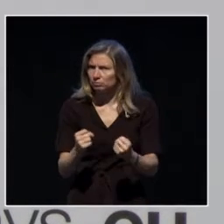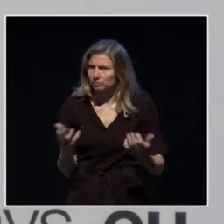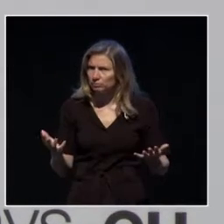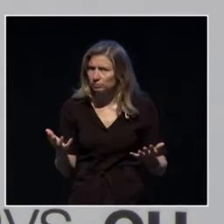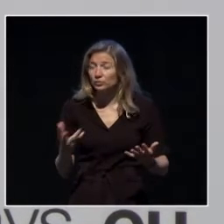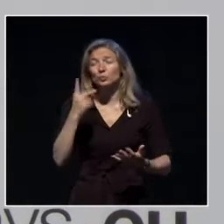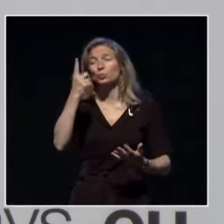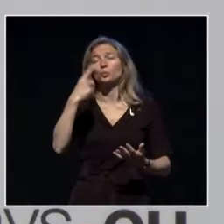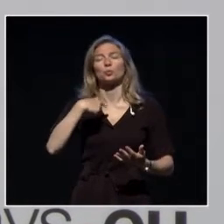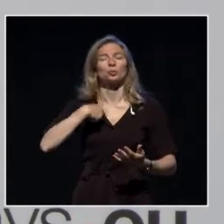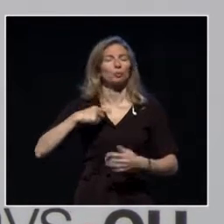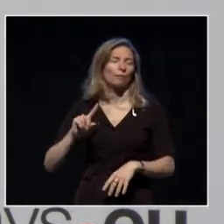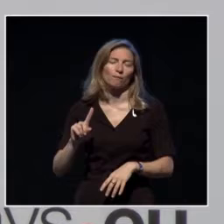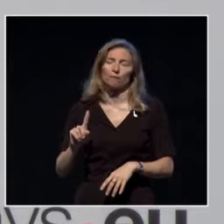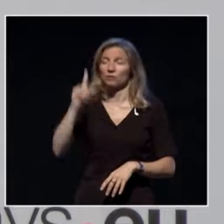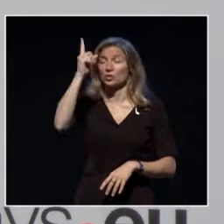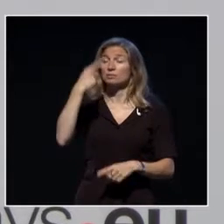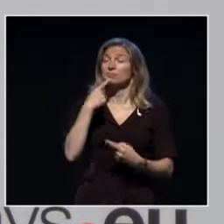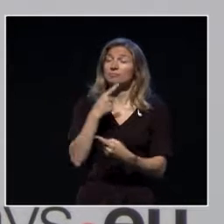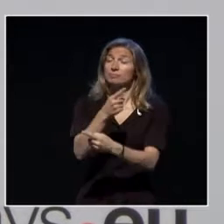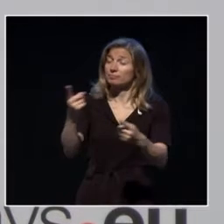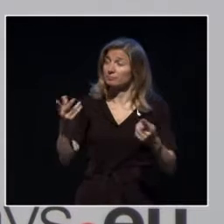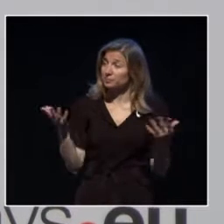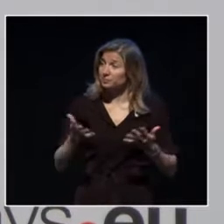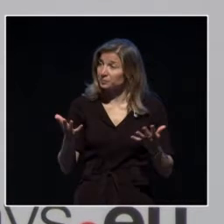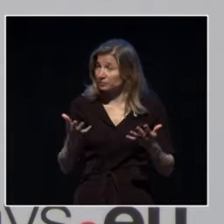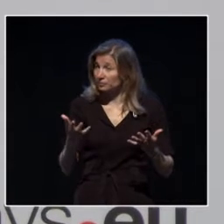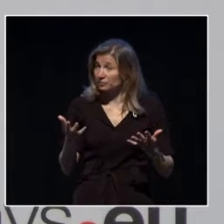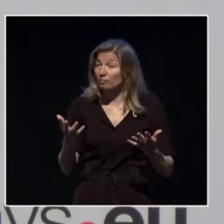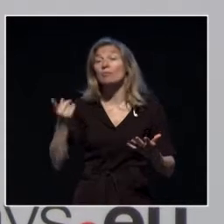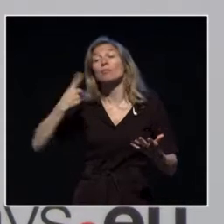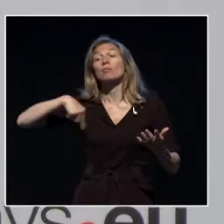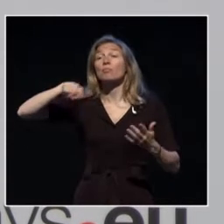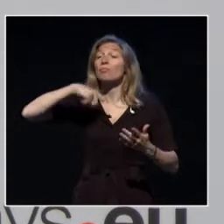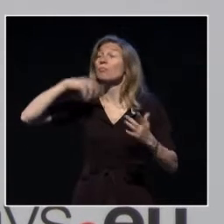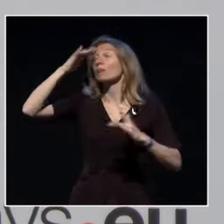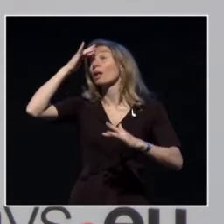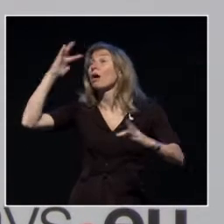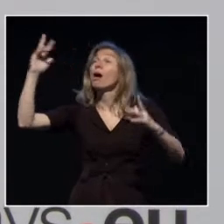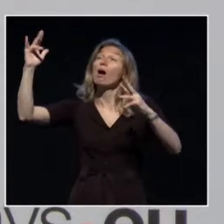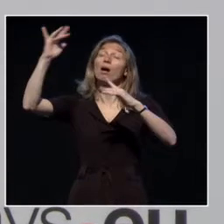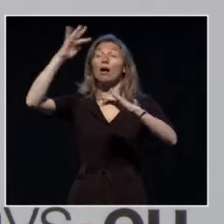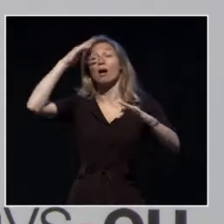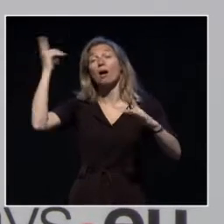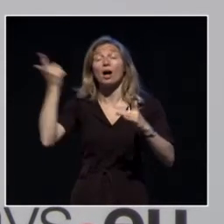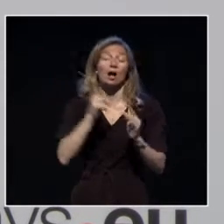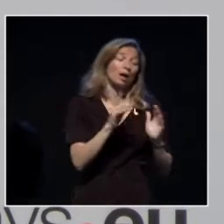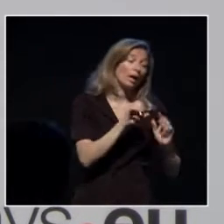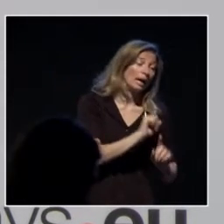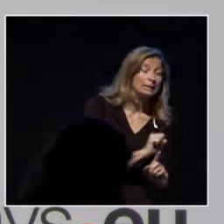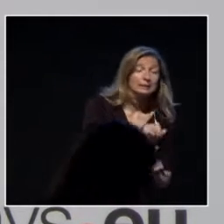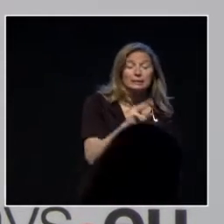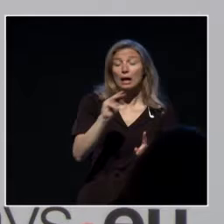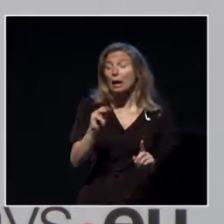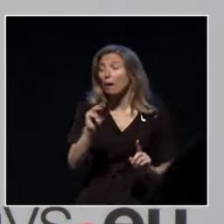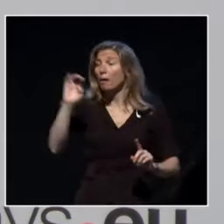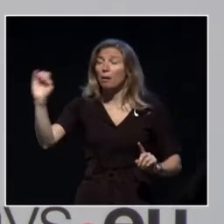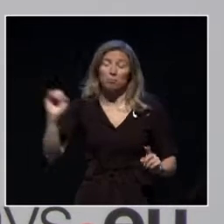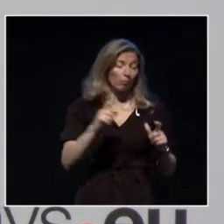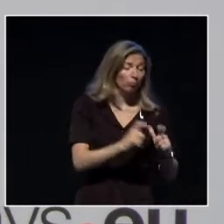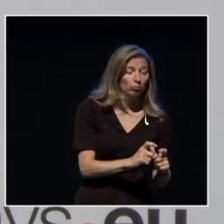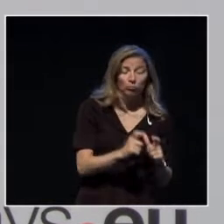that we shouldn't be ideological, in my opinion, about small, medium, and large. We should understand that the